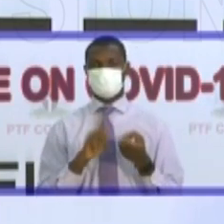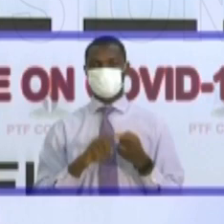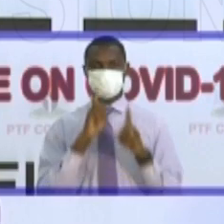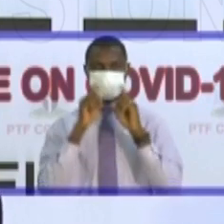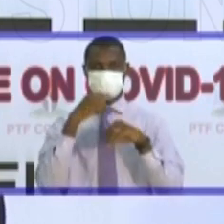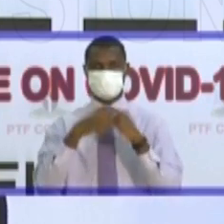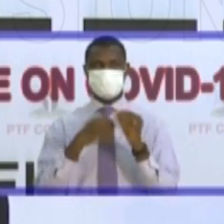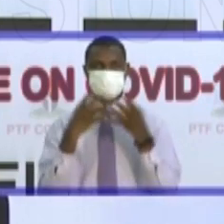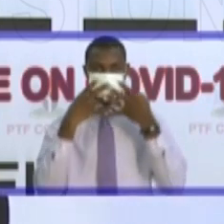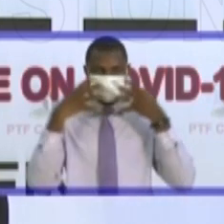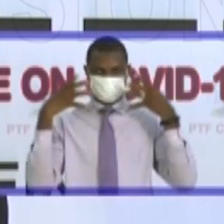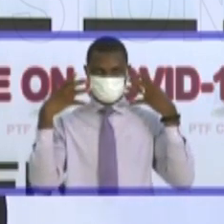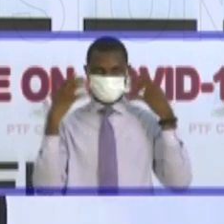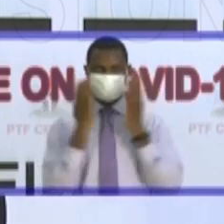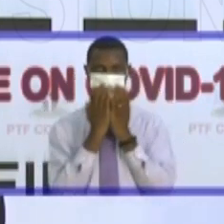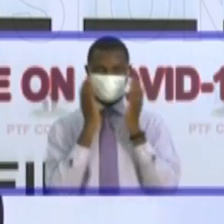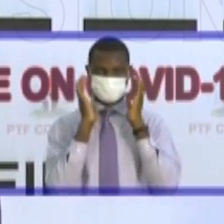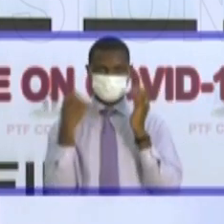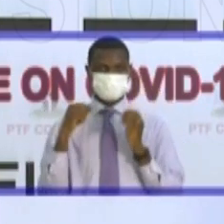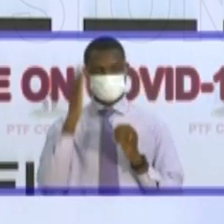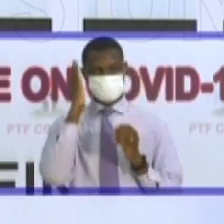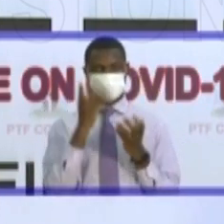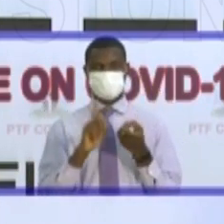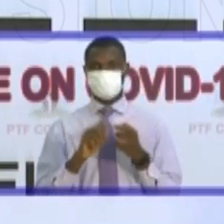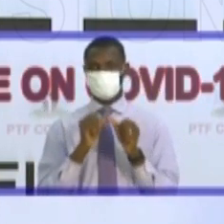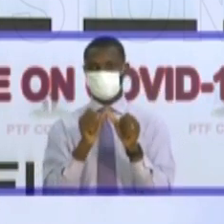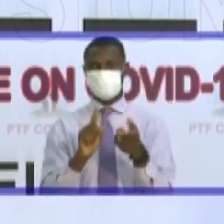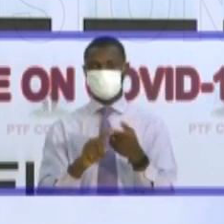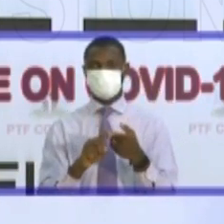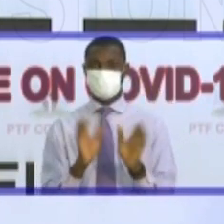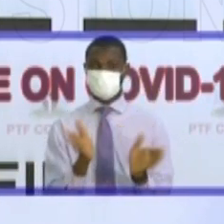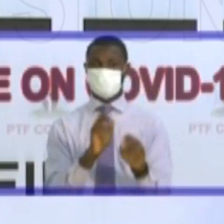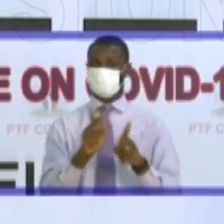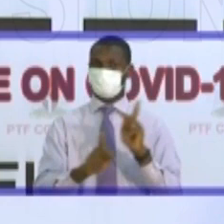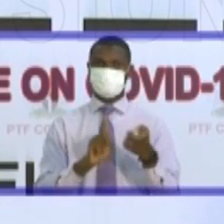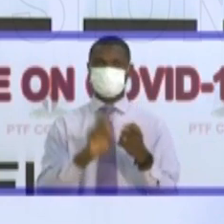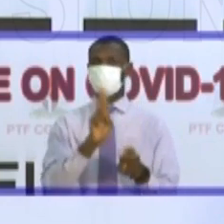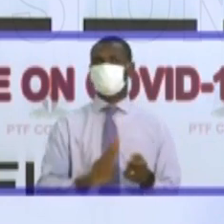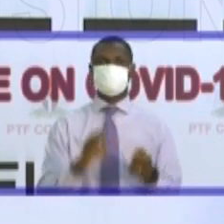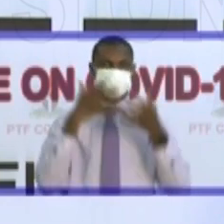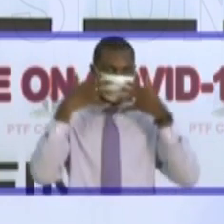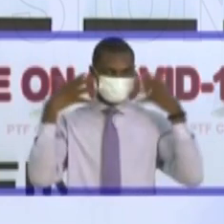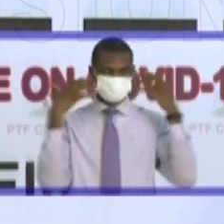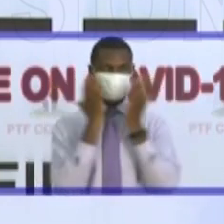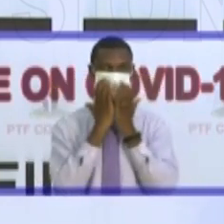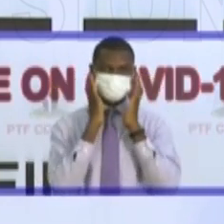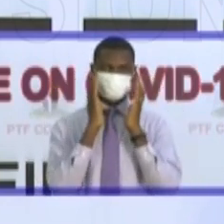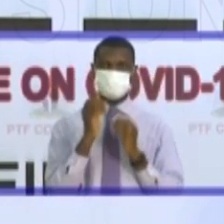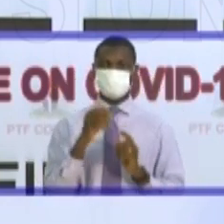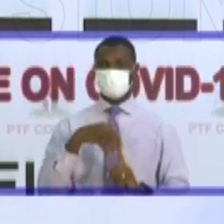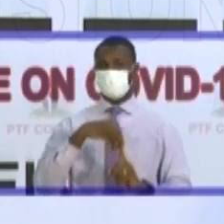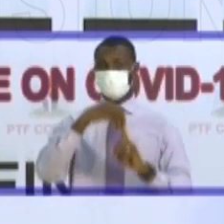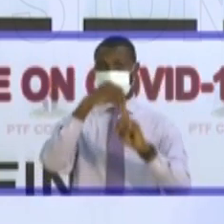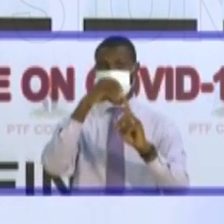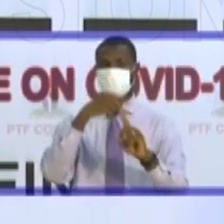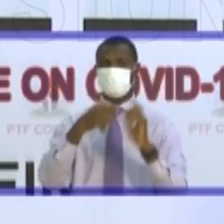face masks. We'd like to continue to encourage persons to wear face masks, particularly when coming